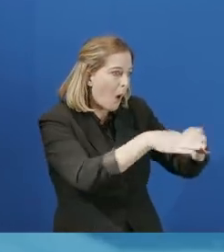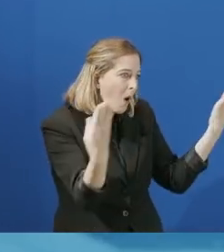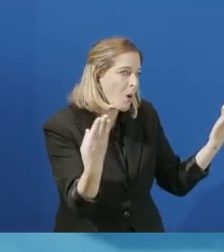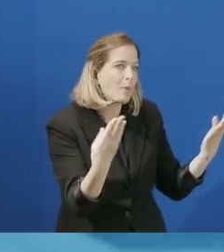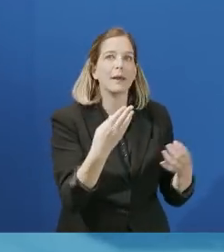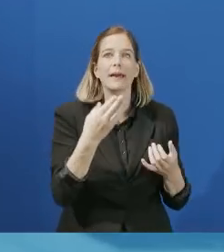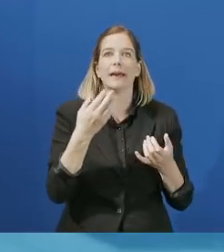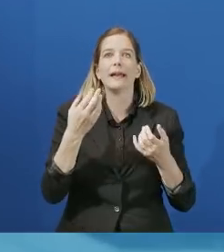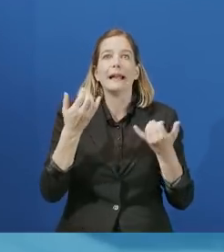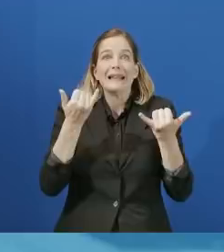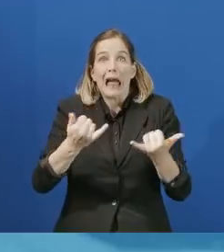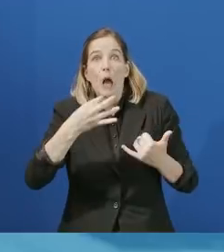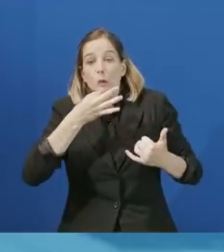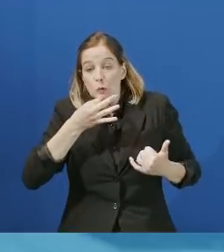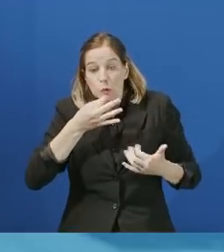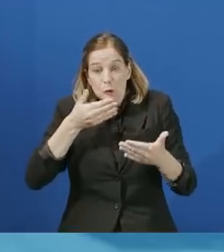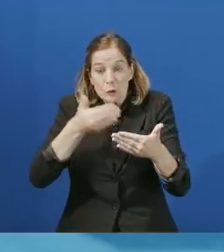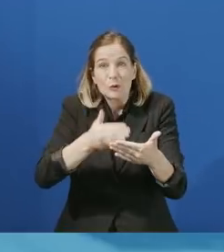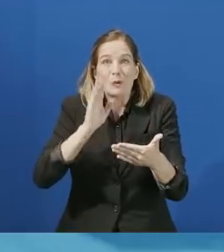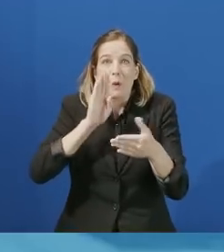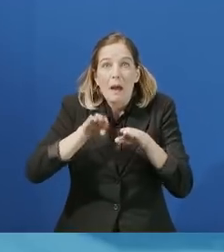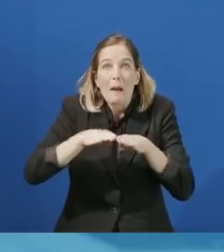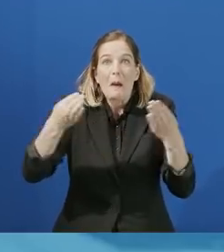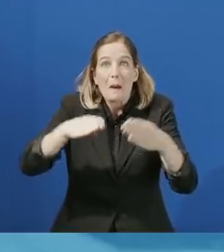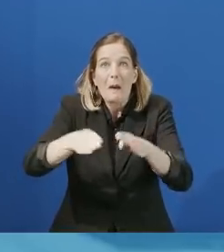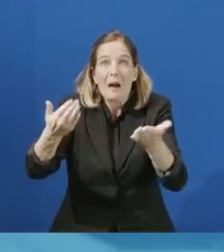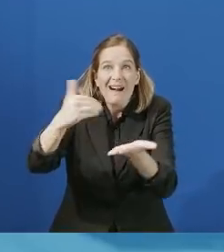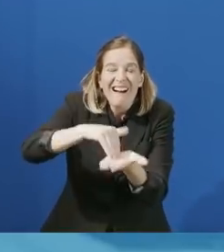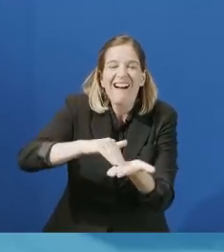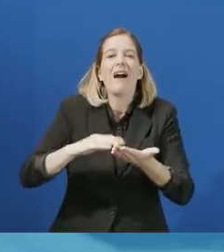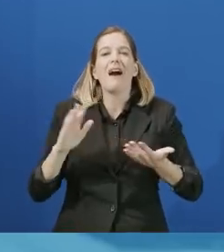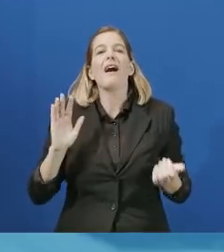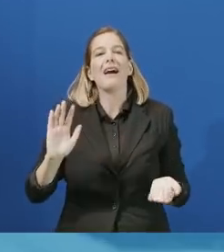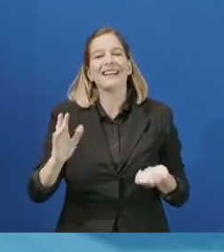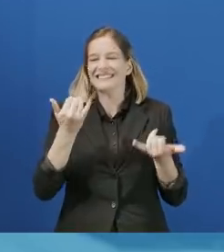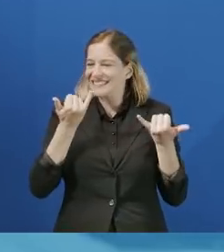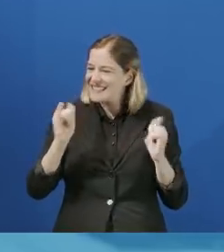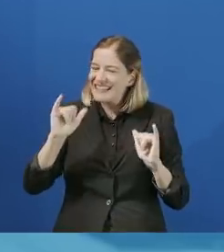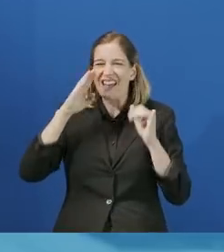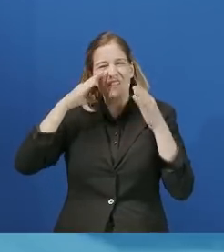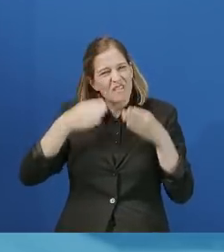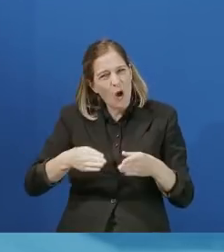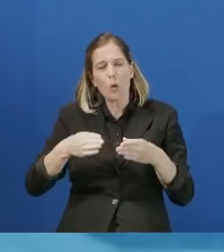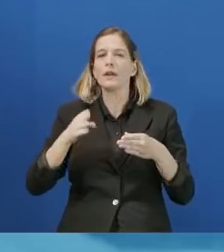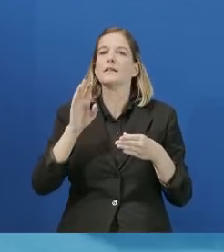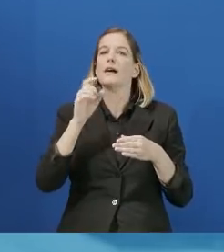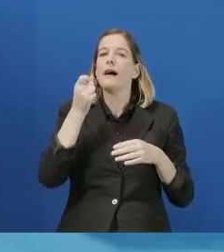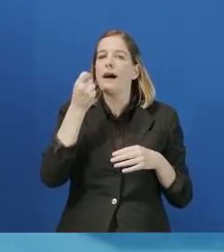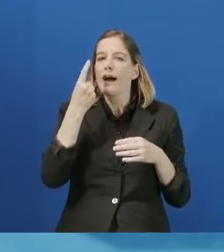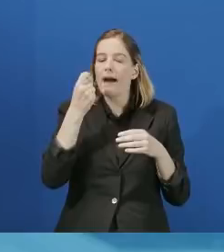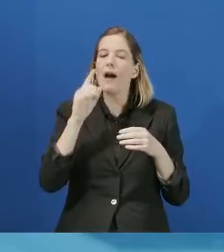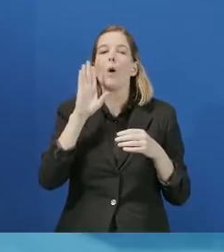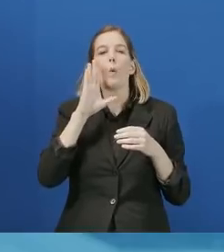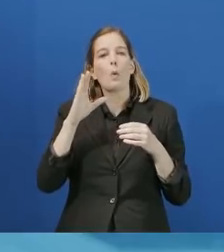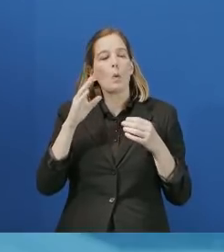same spirit. There will be a point where we'll have gatherings of larger than 10. I want to